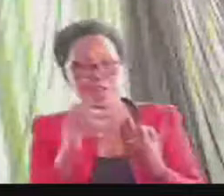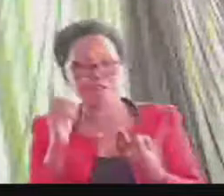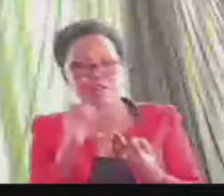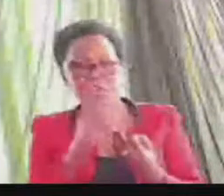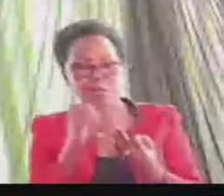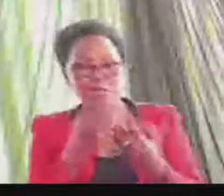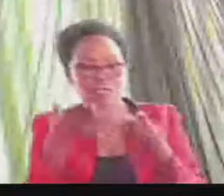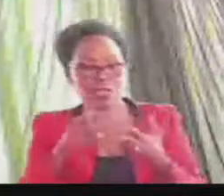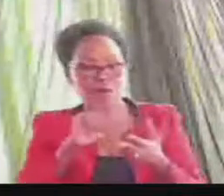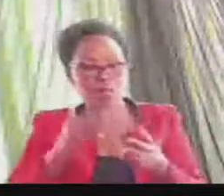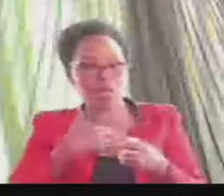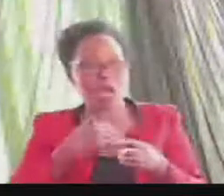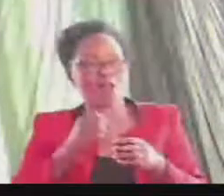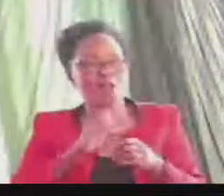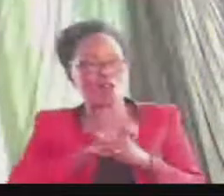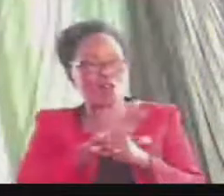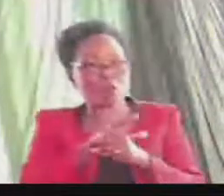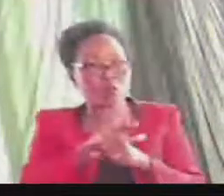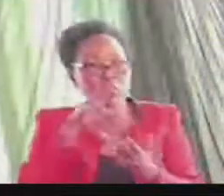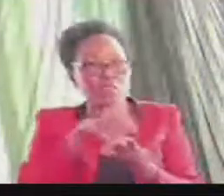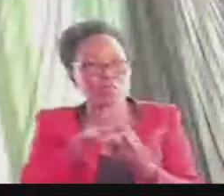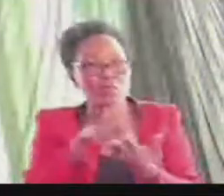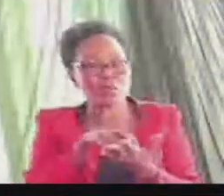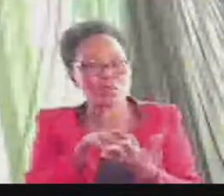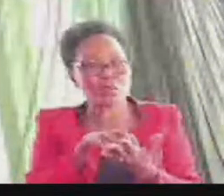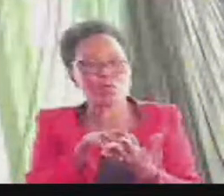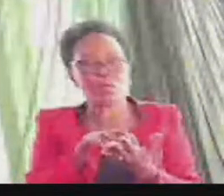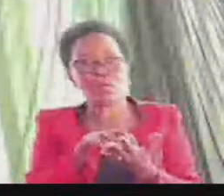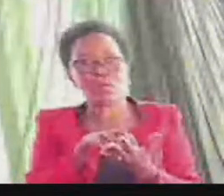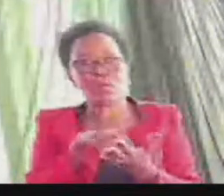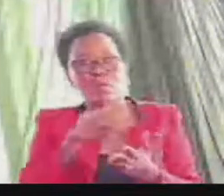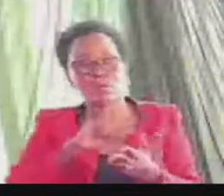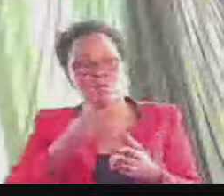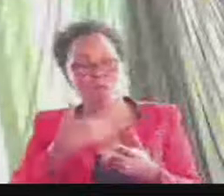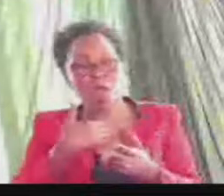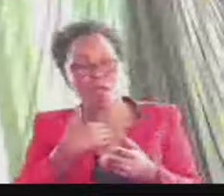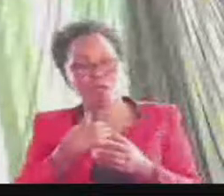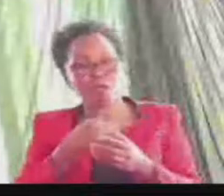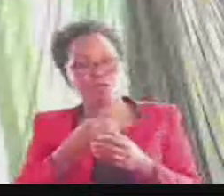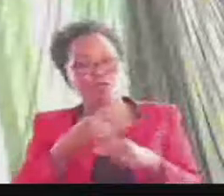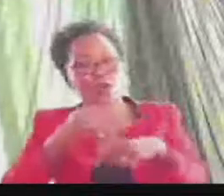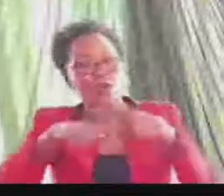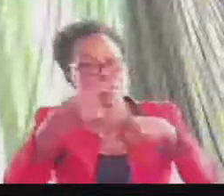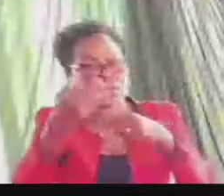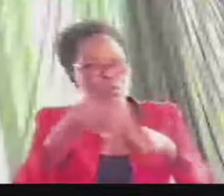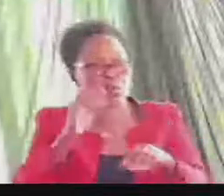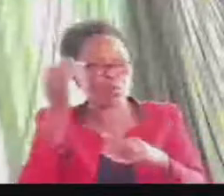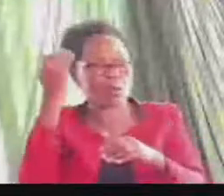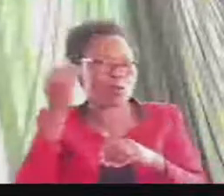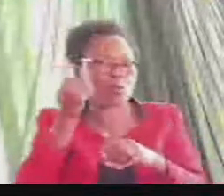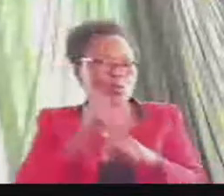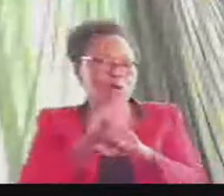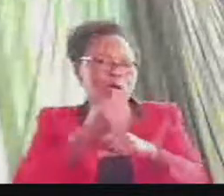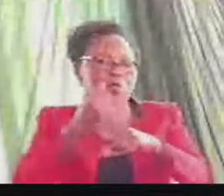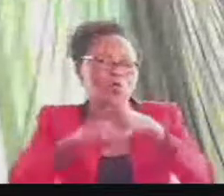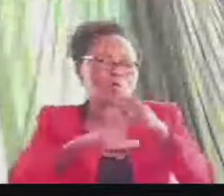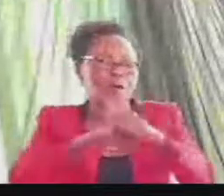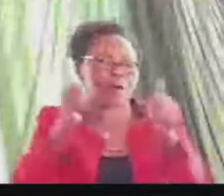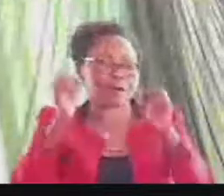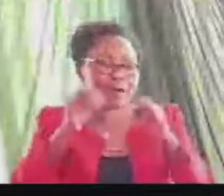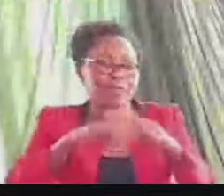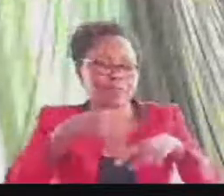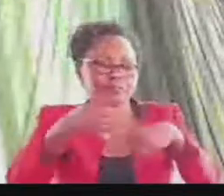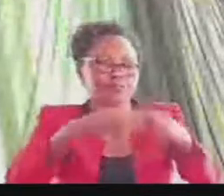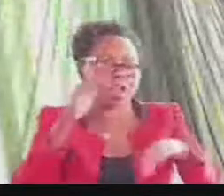COVID situation, we have operations of the courts have been affected. What kind of